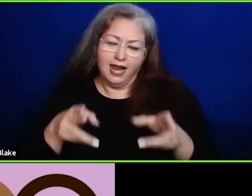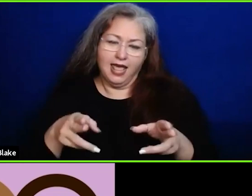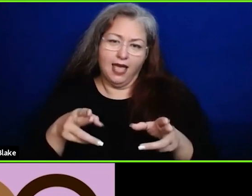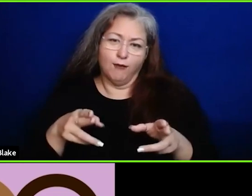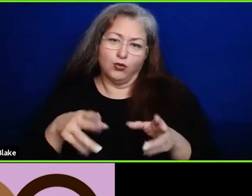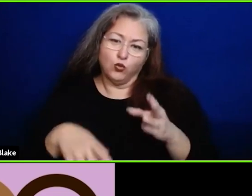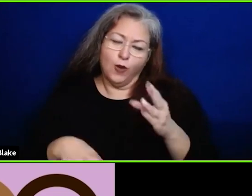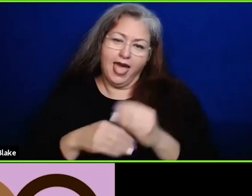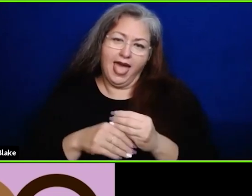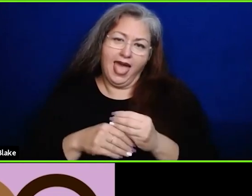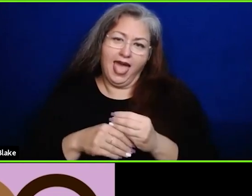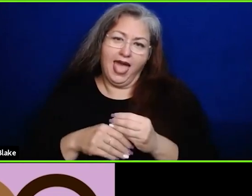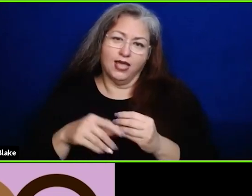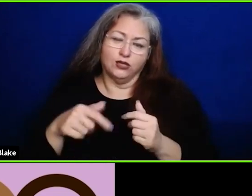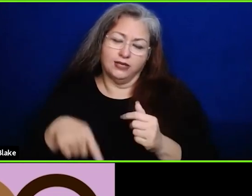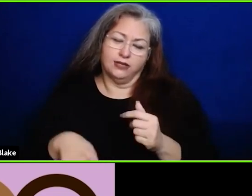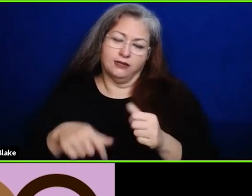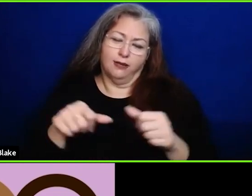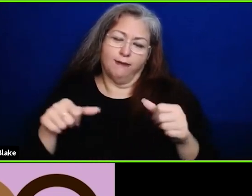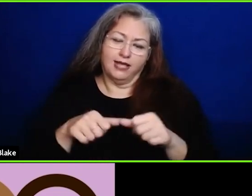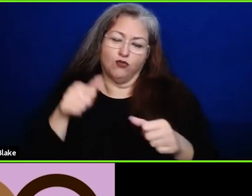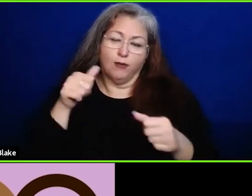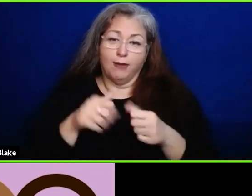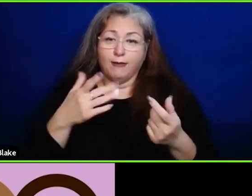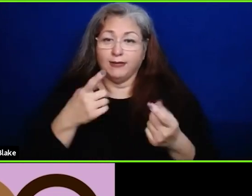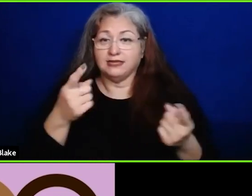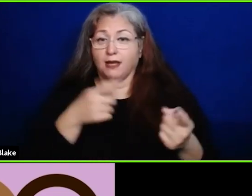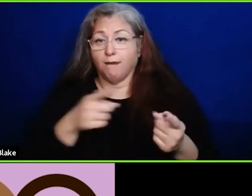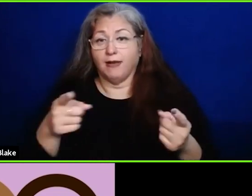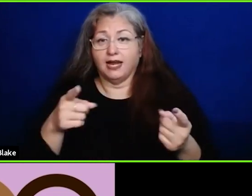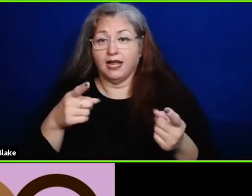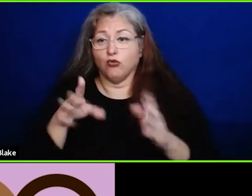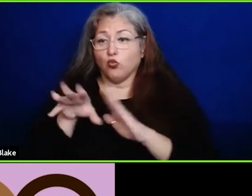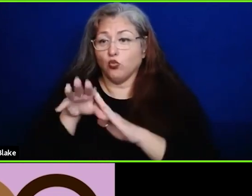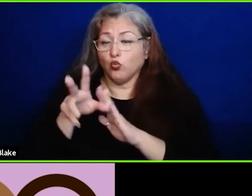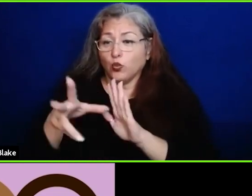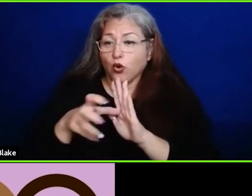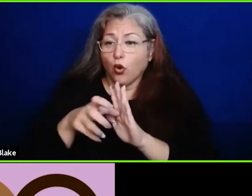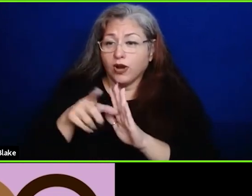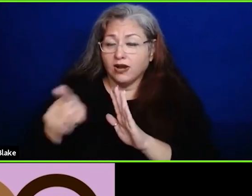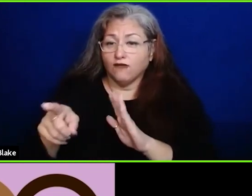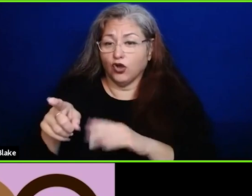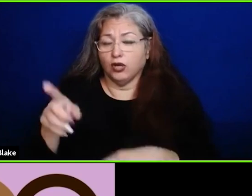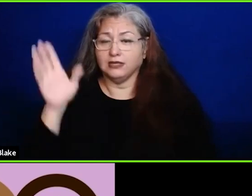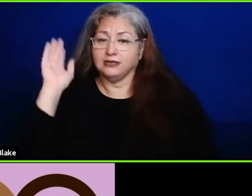add to the space of remembrance that maybe someone recorded of her speaking.